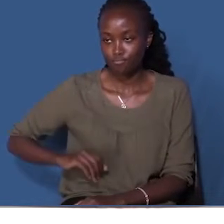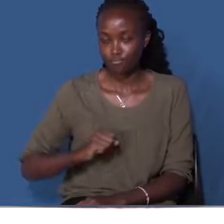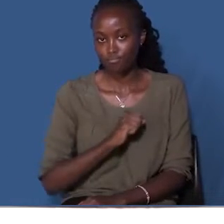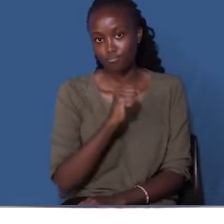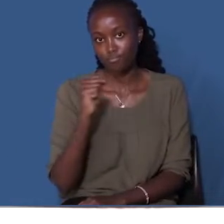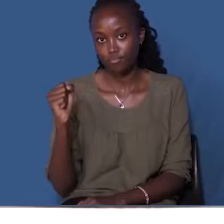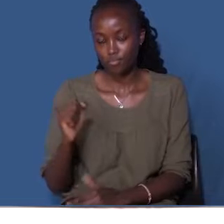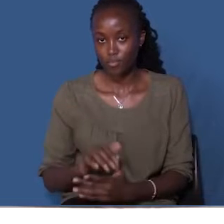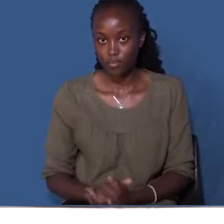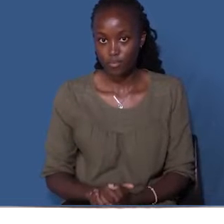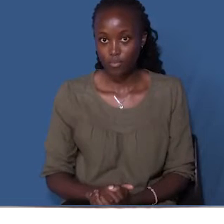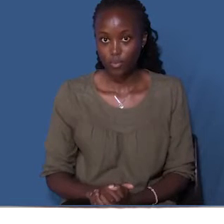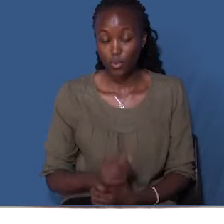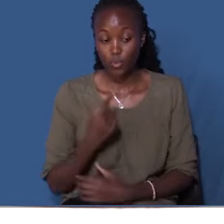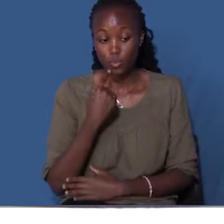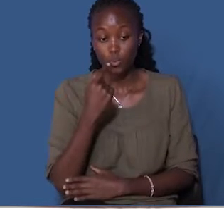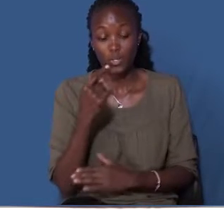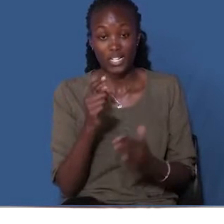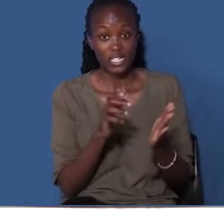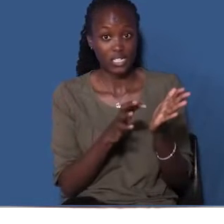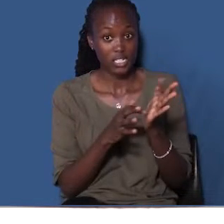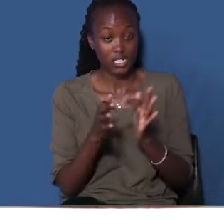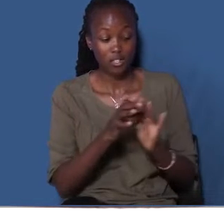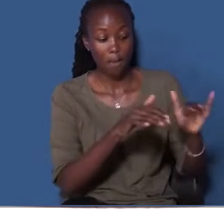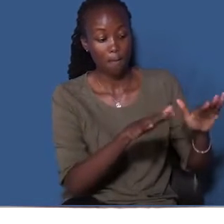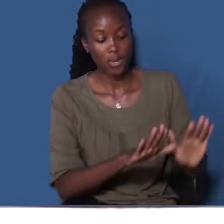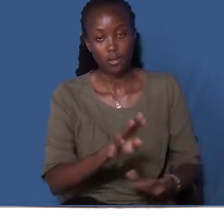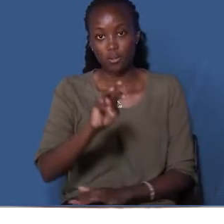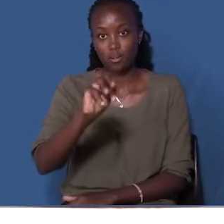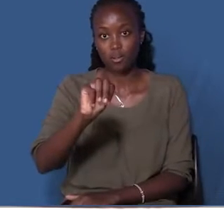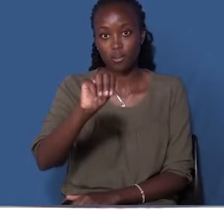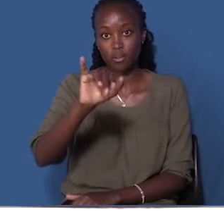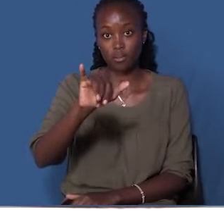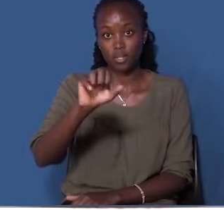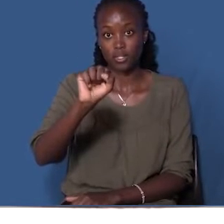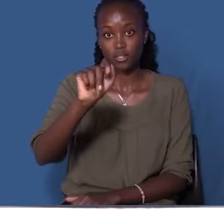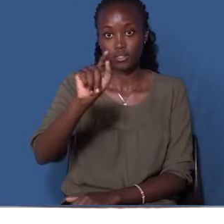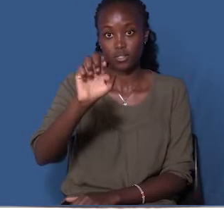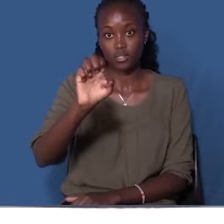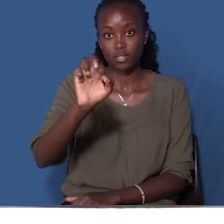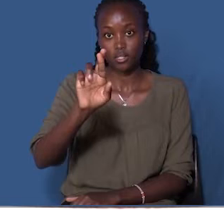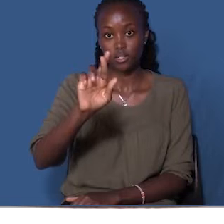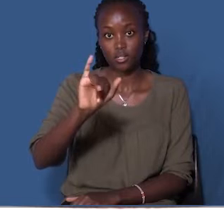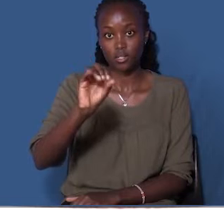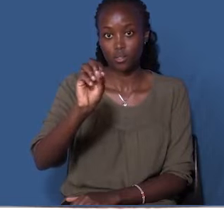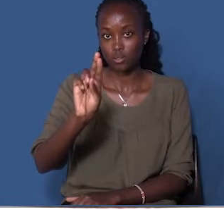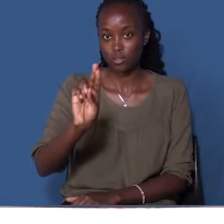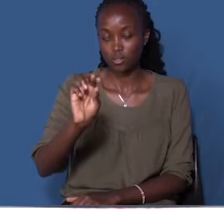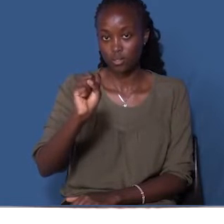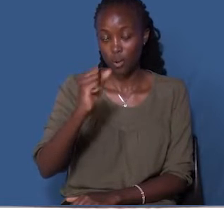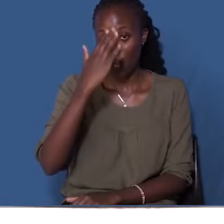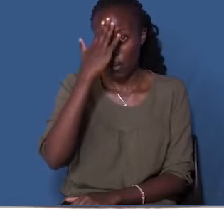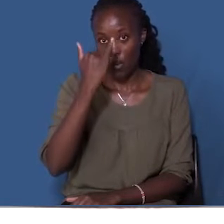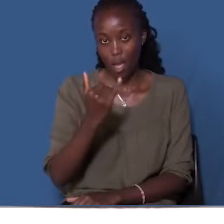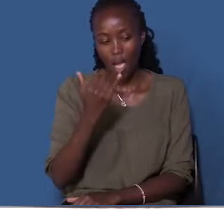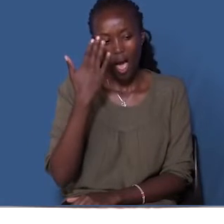So his burial therefore became mysterious. You know, it became mysterious because they didn't know what to expect.